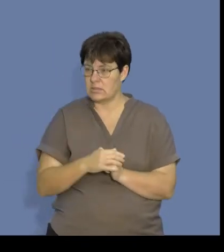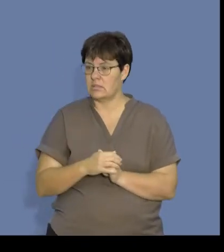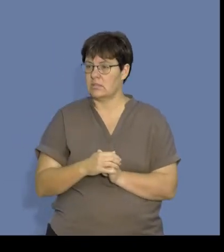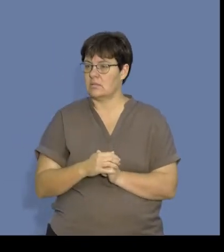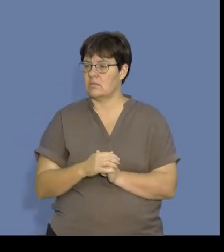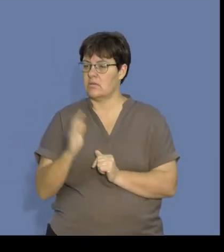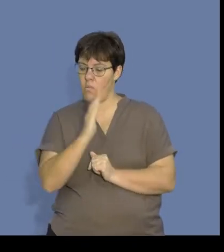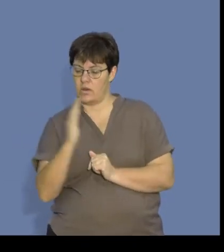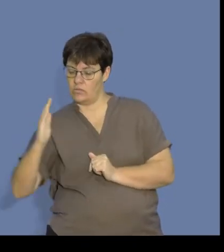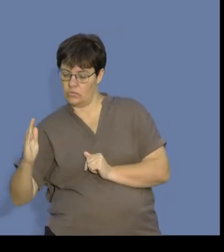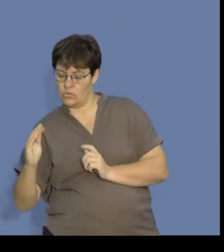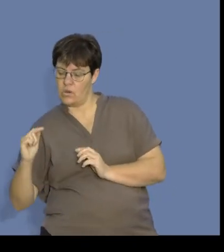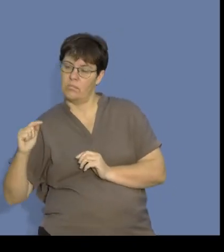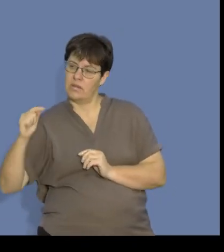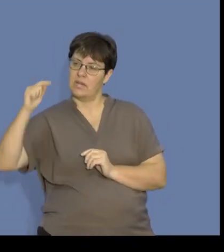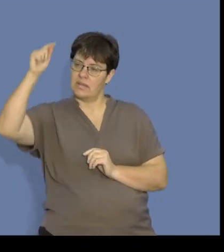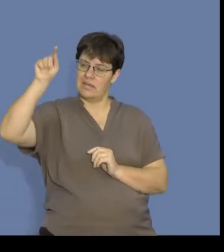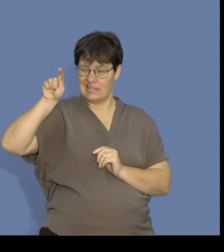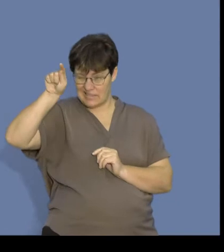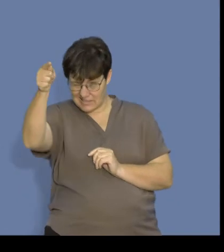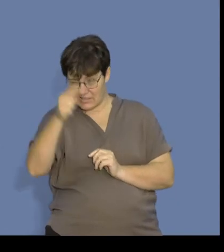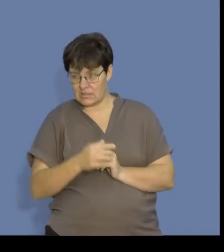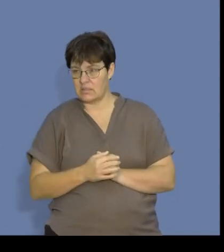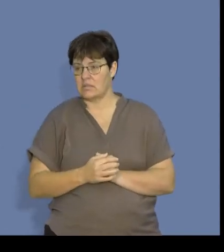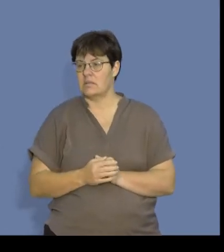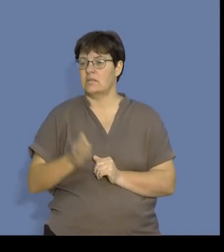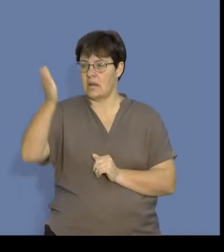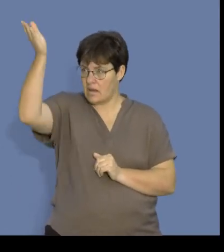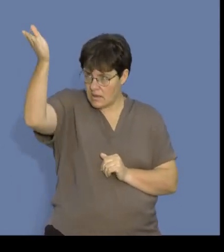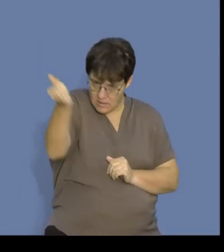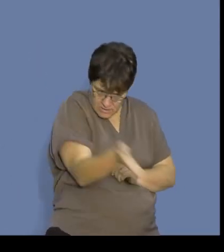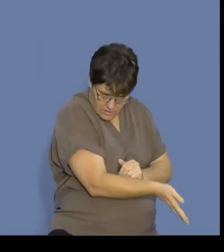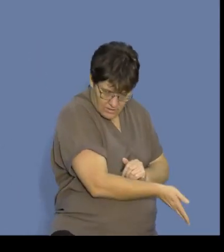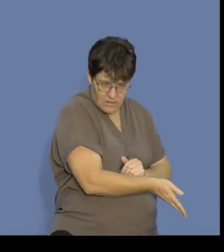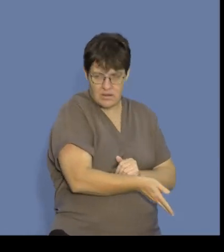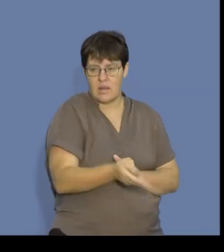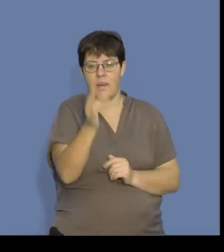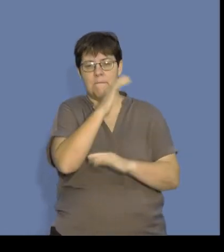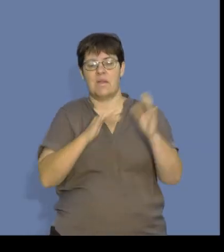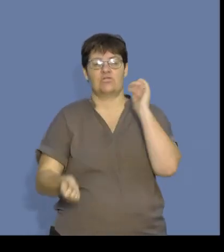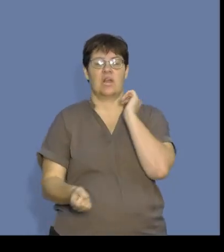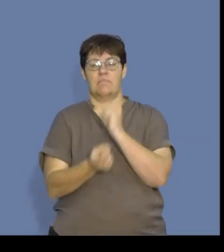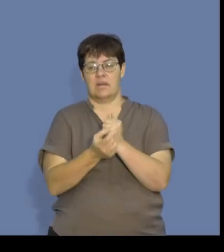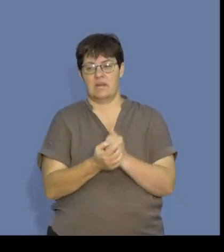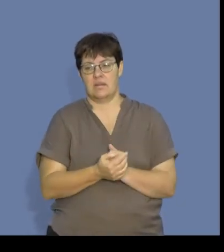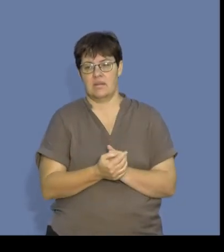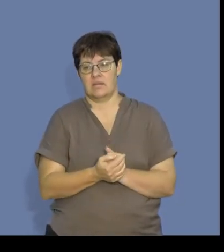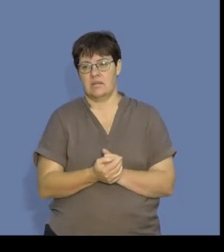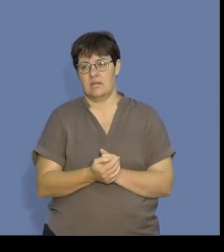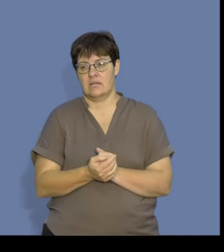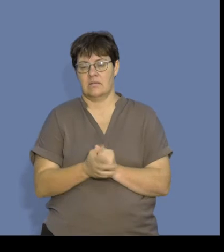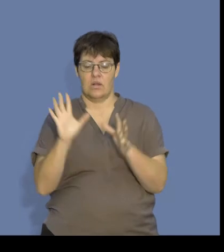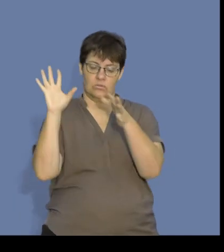point. The 2 goes with a 3, it will be at that point. And then remember, the magical thing happens. You